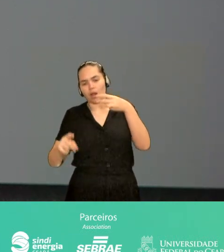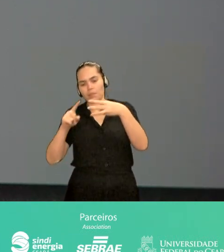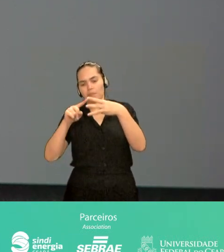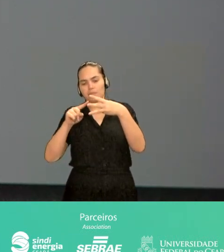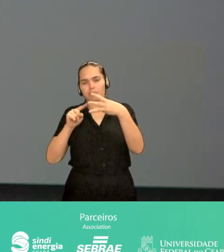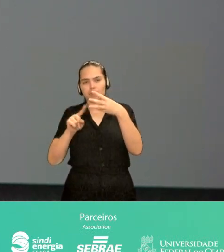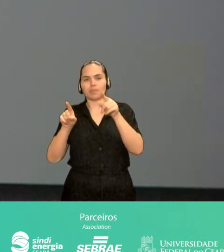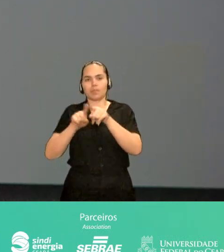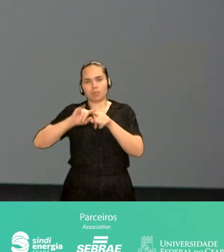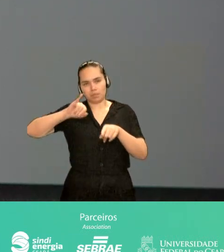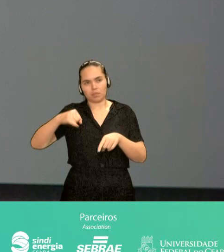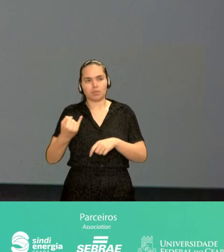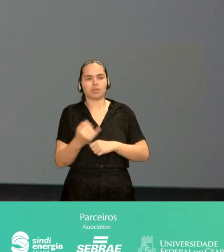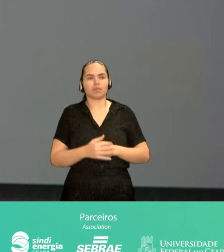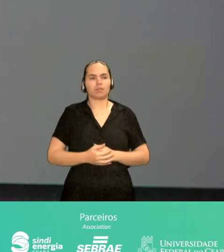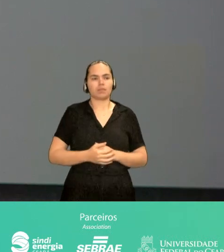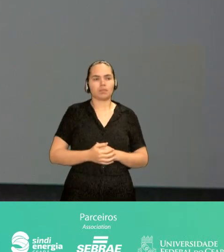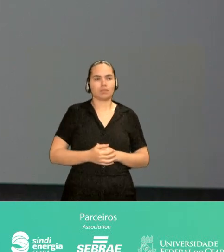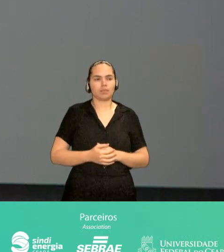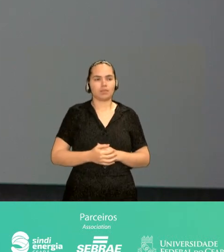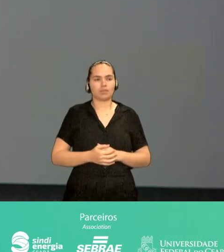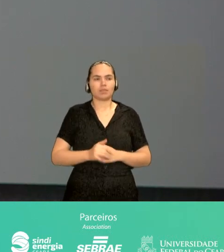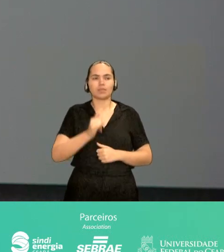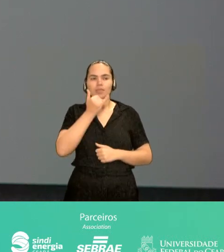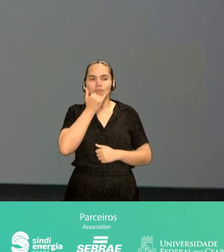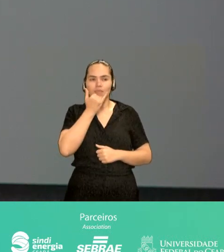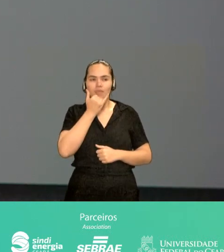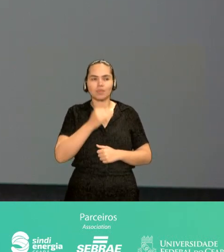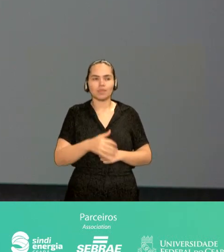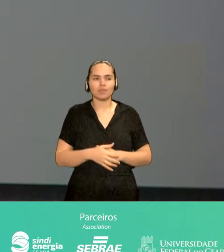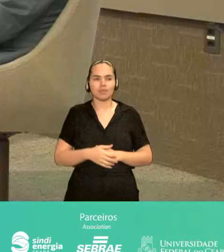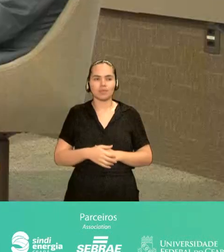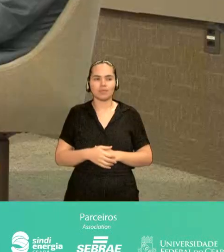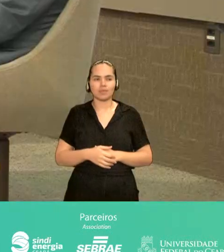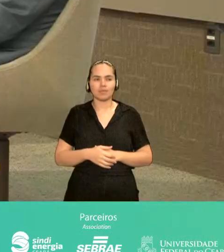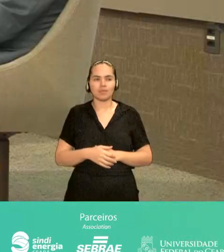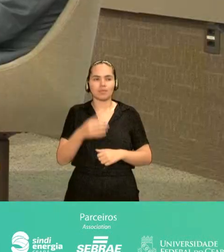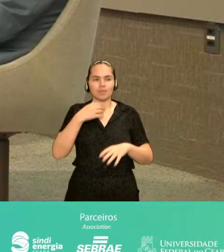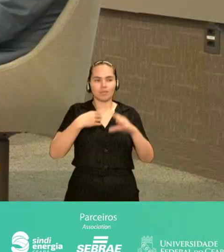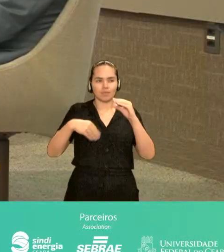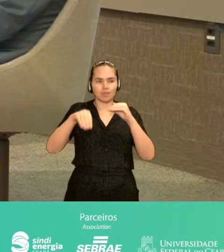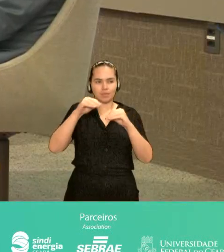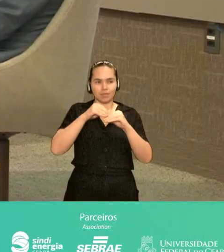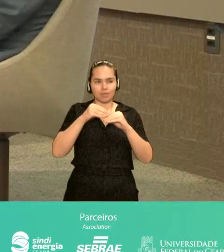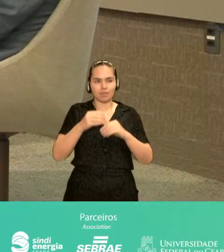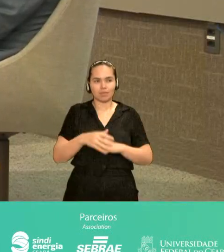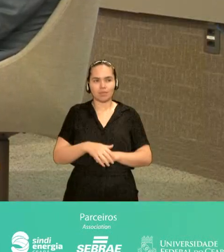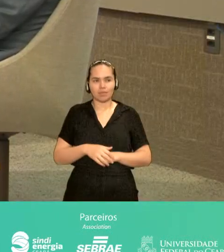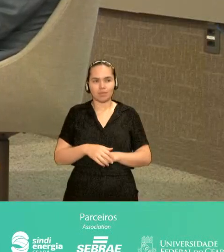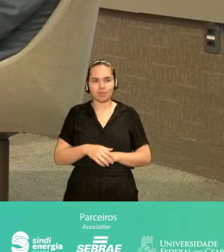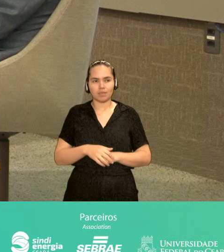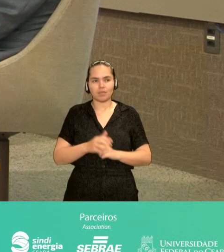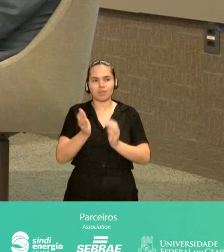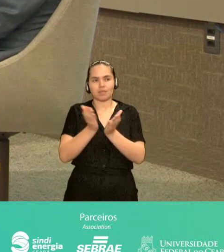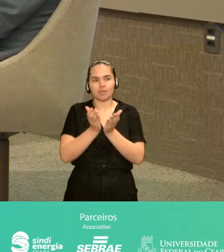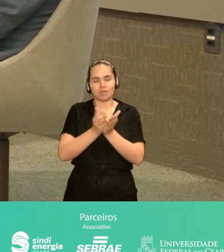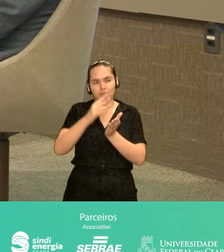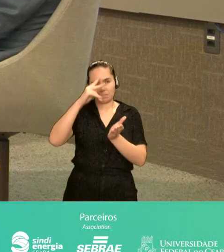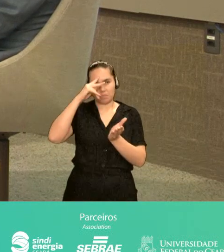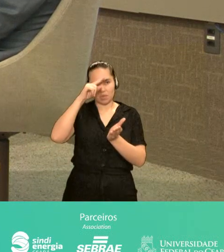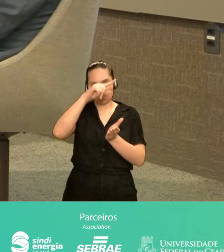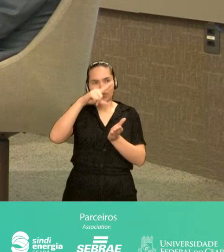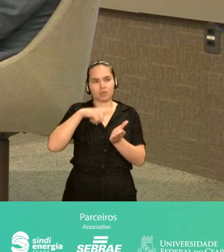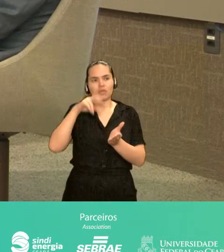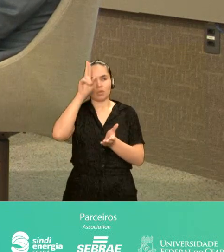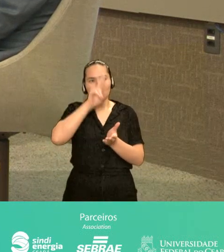And at this point, I would like to add up, in Pecém we have a great oxygen consumer, that is the steel